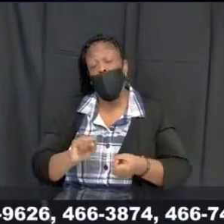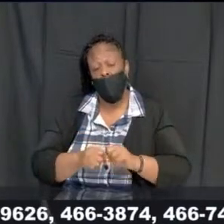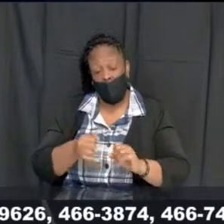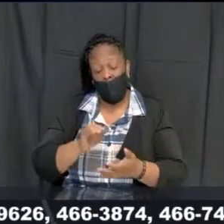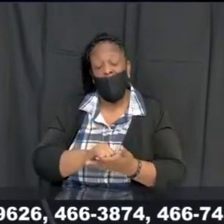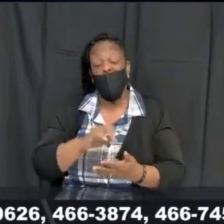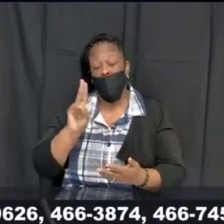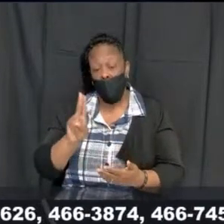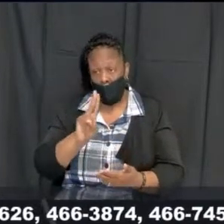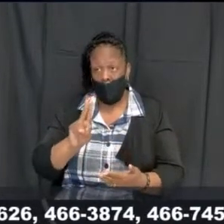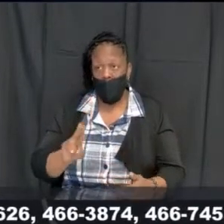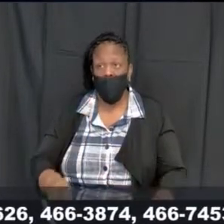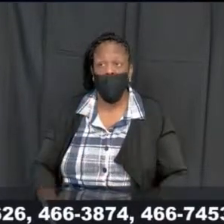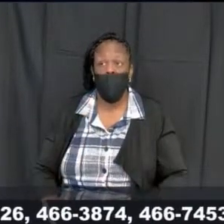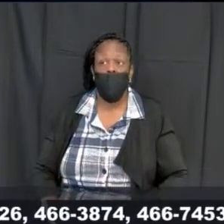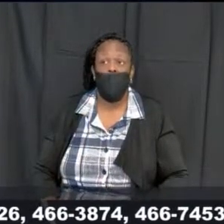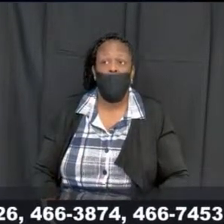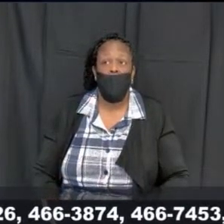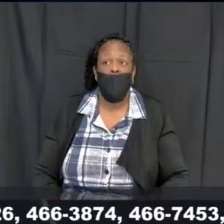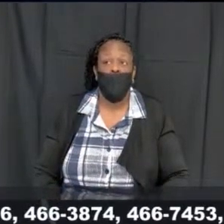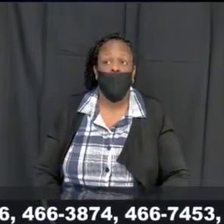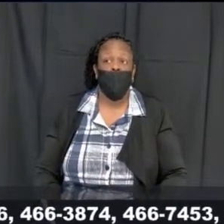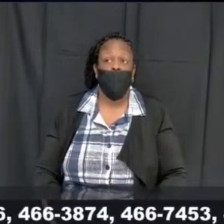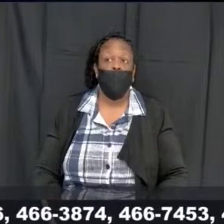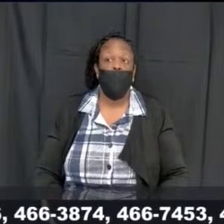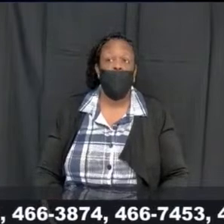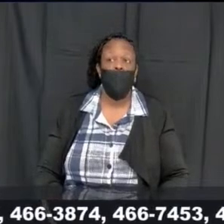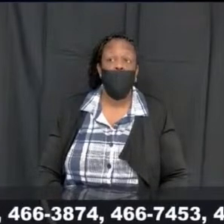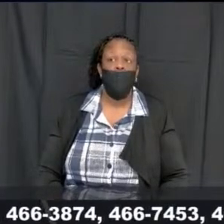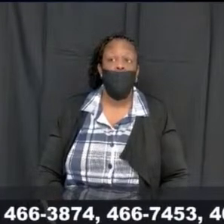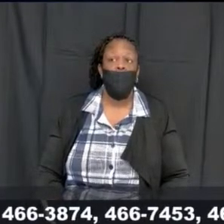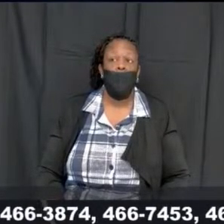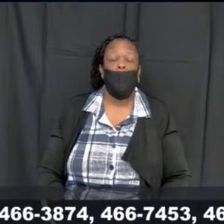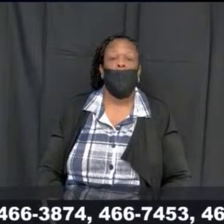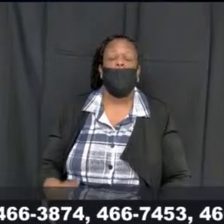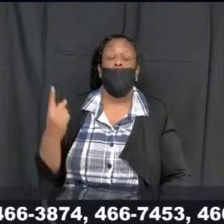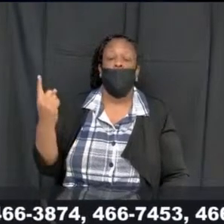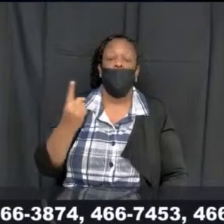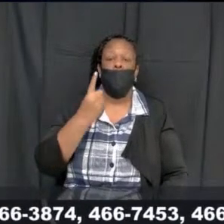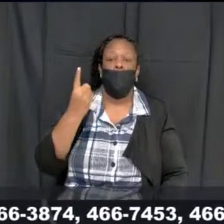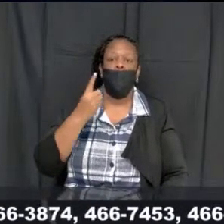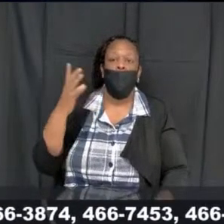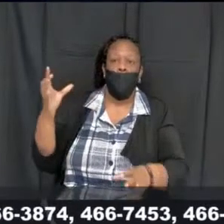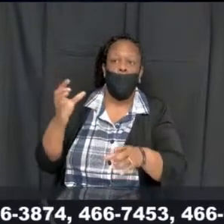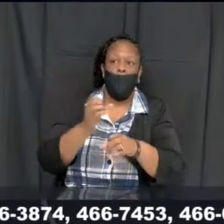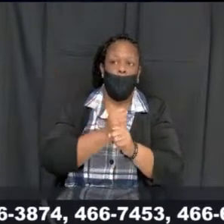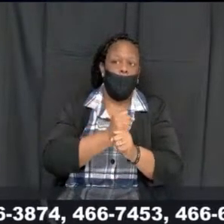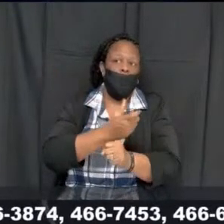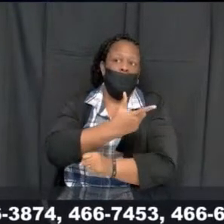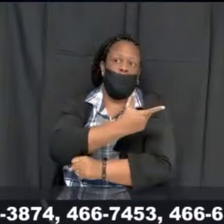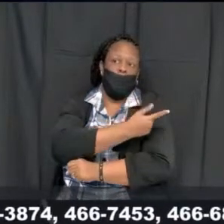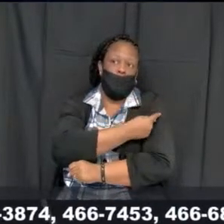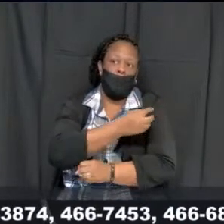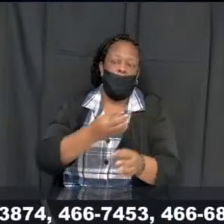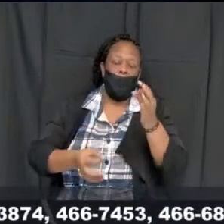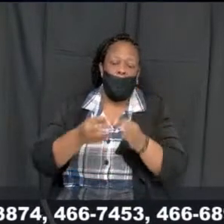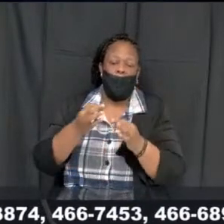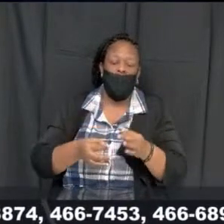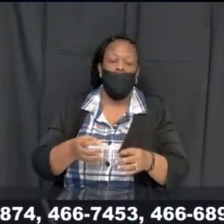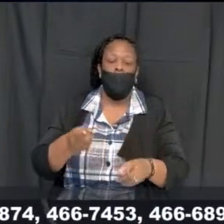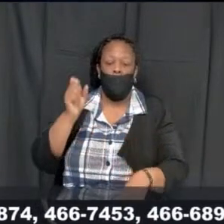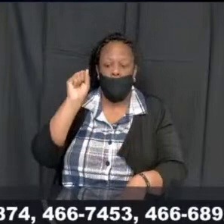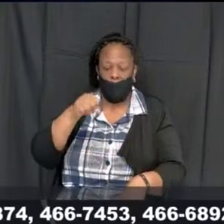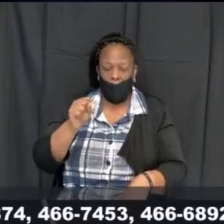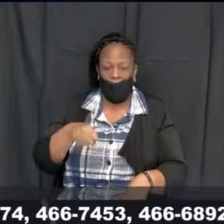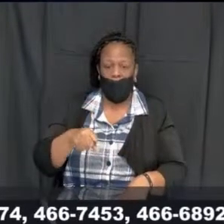Federation, we will only roll out or offer a vaccine if it has been approved by the World